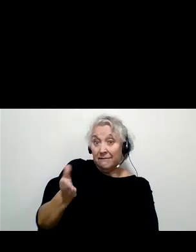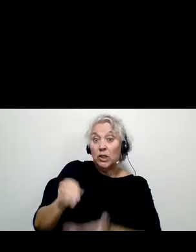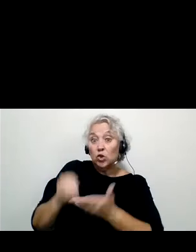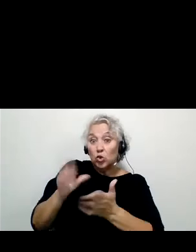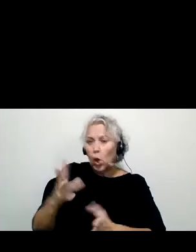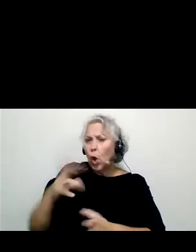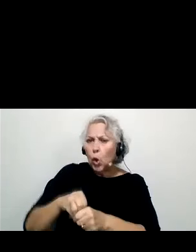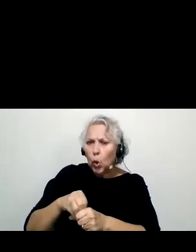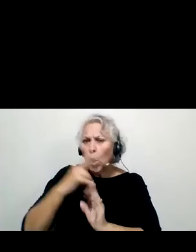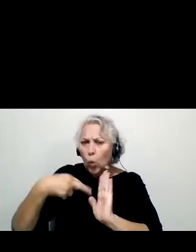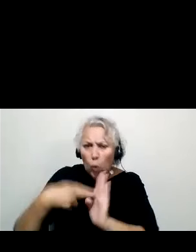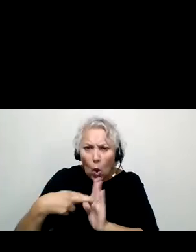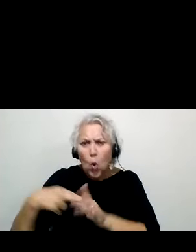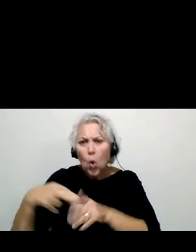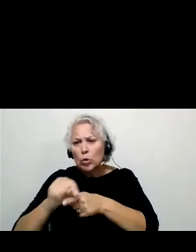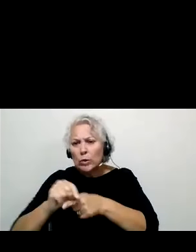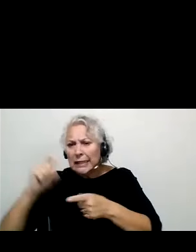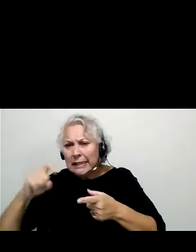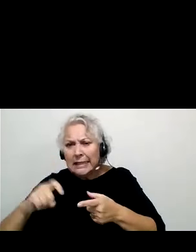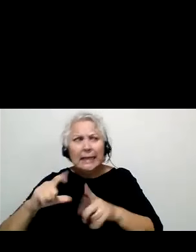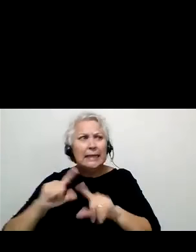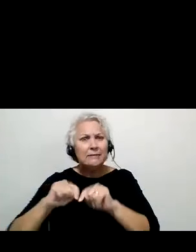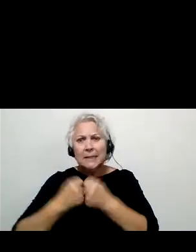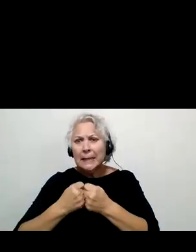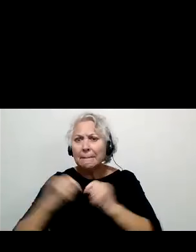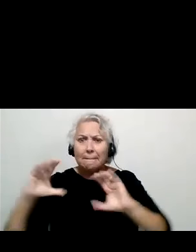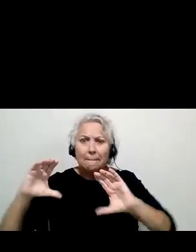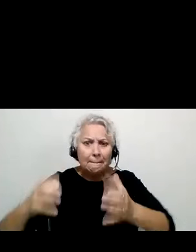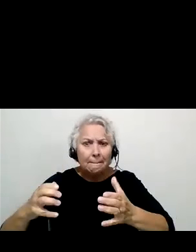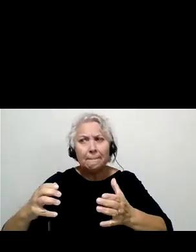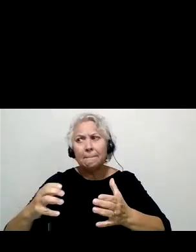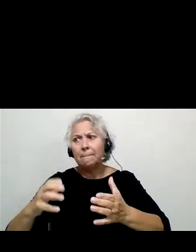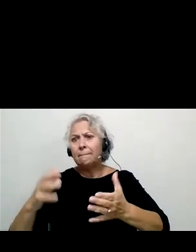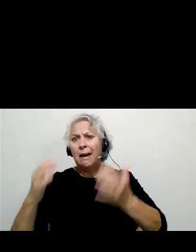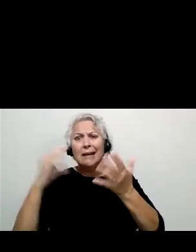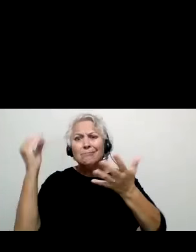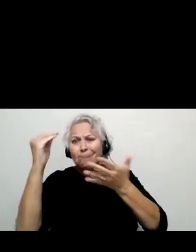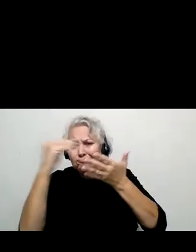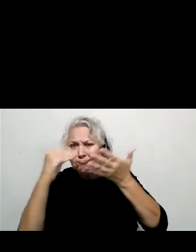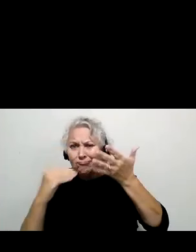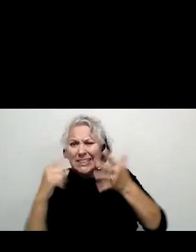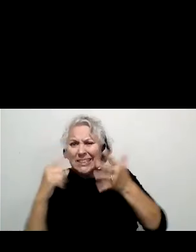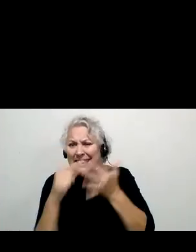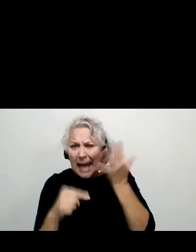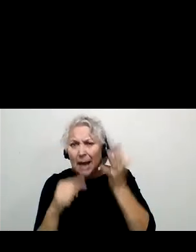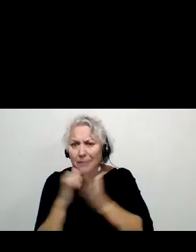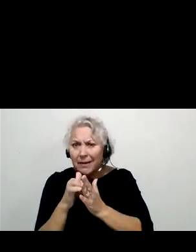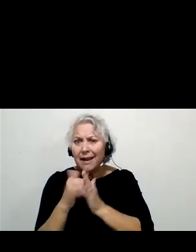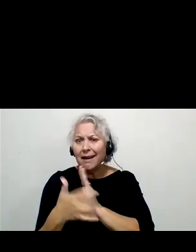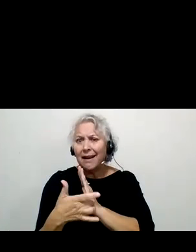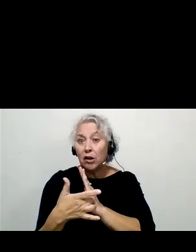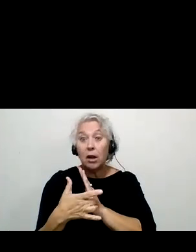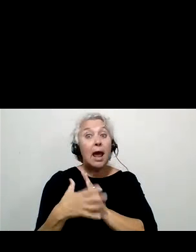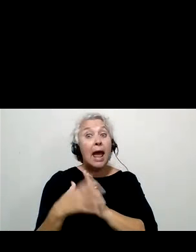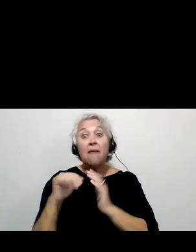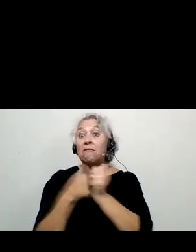including roles and training, needs of team members, subsequent steps in assistive technology use, and